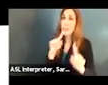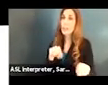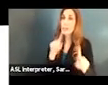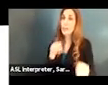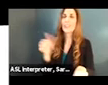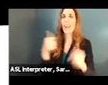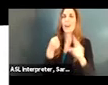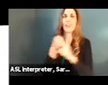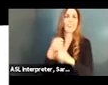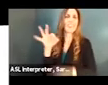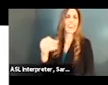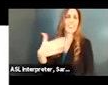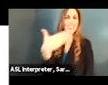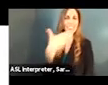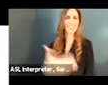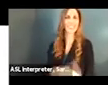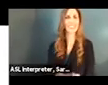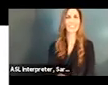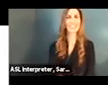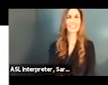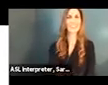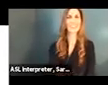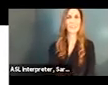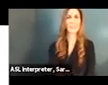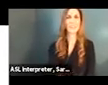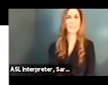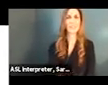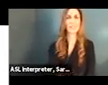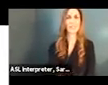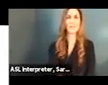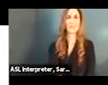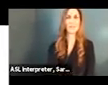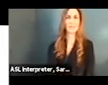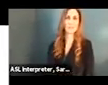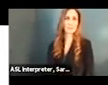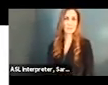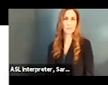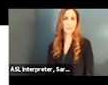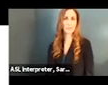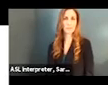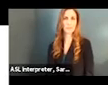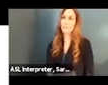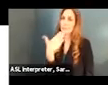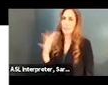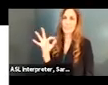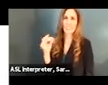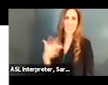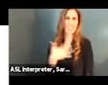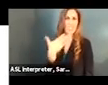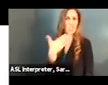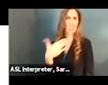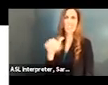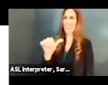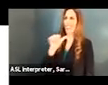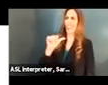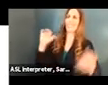go. 90. Yeah. Awesome. Thank you. It's the little things. Yes. That's a good, 90 feels good. That's an A.